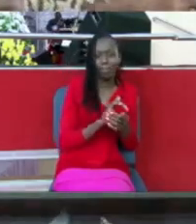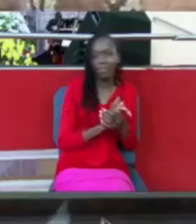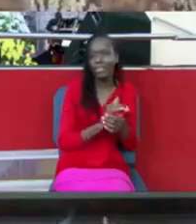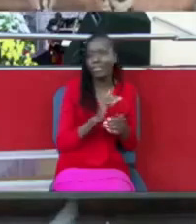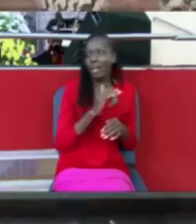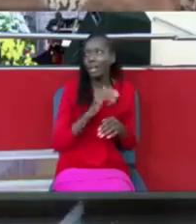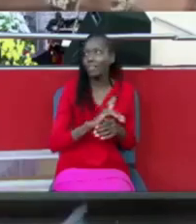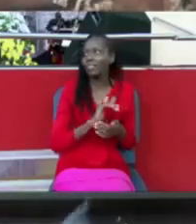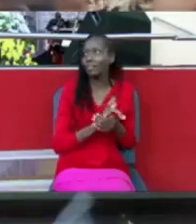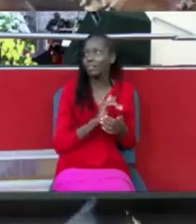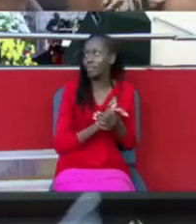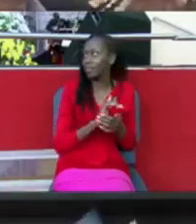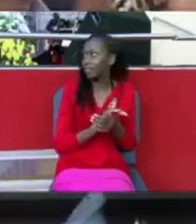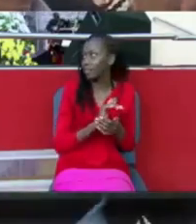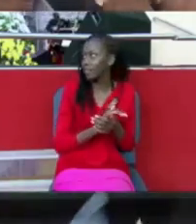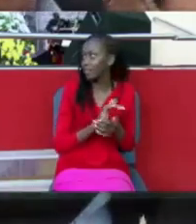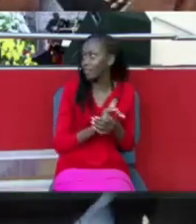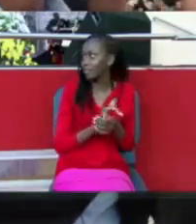wewe.